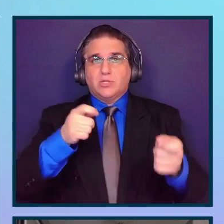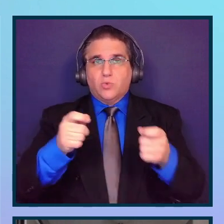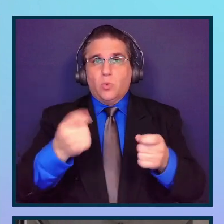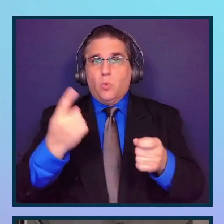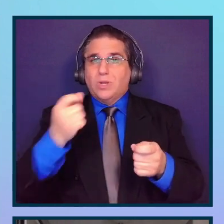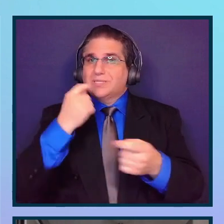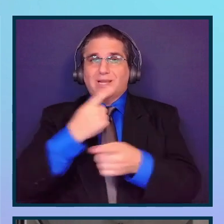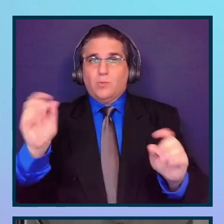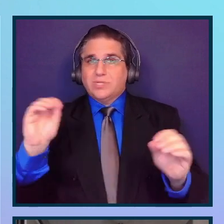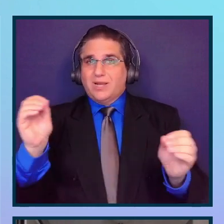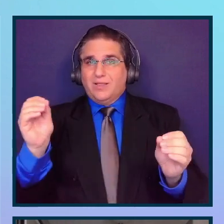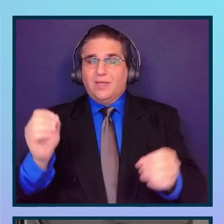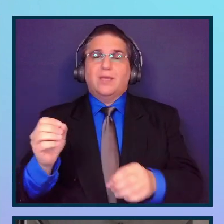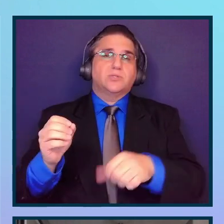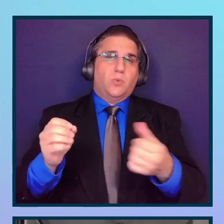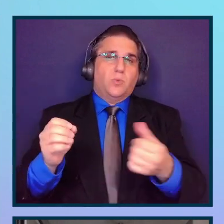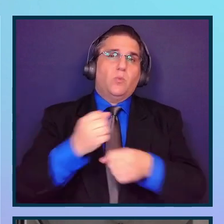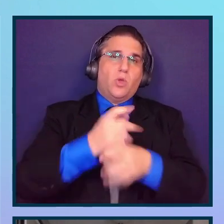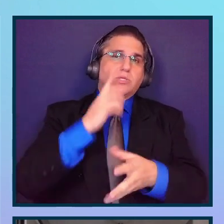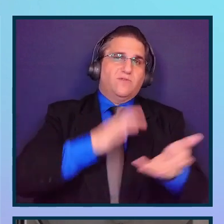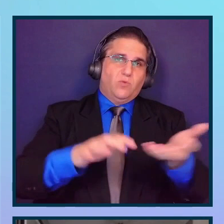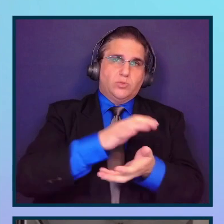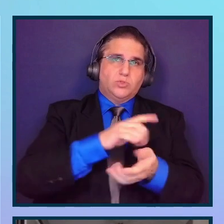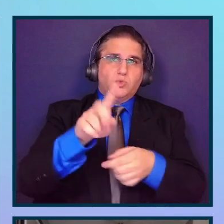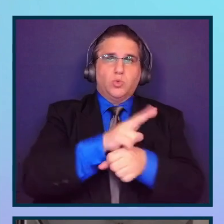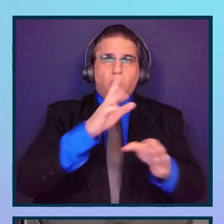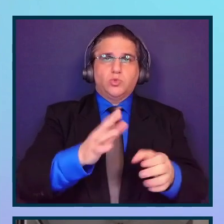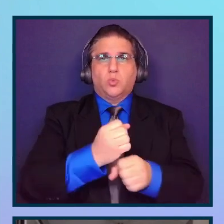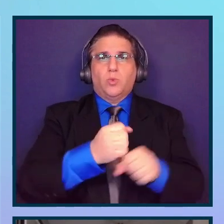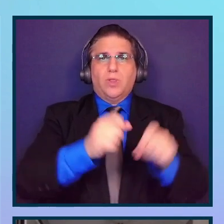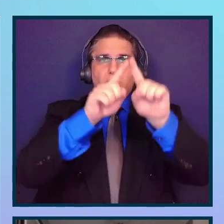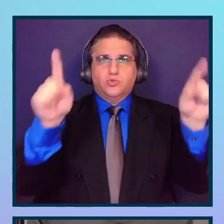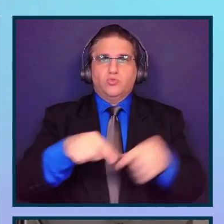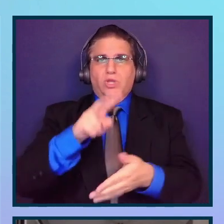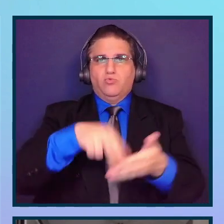announce anything. And so that will cause confusion to users using screen readers.